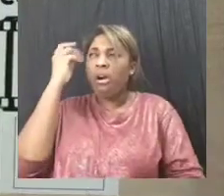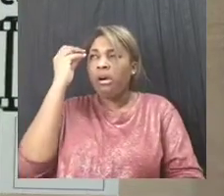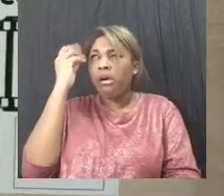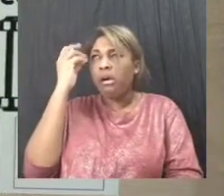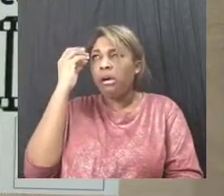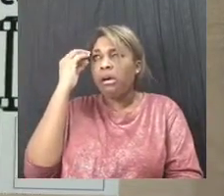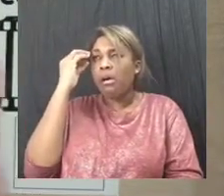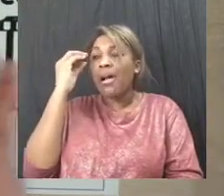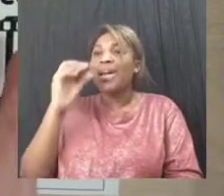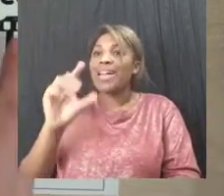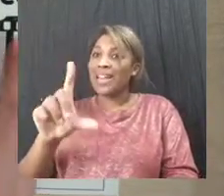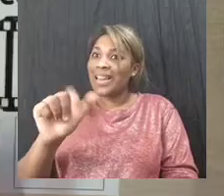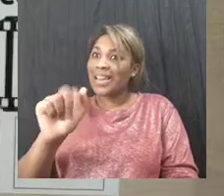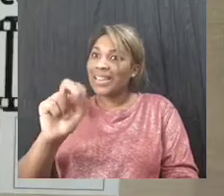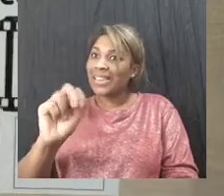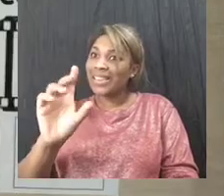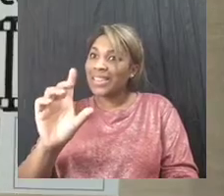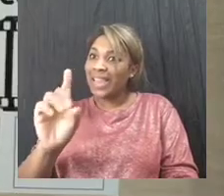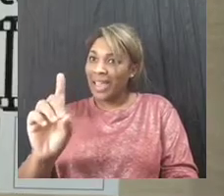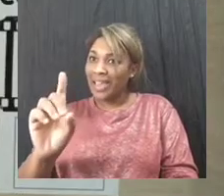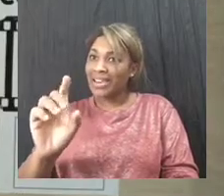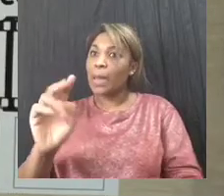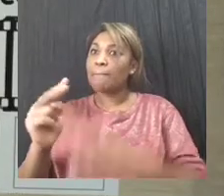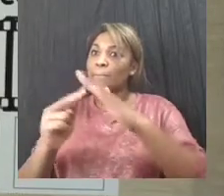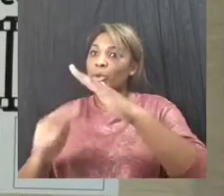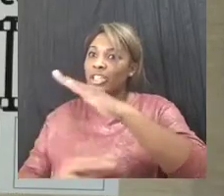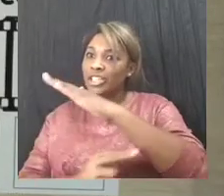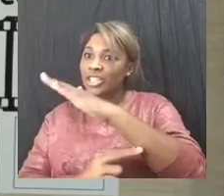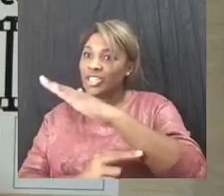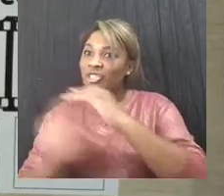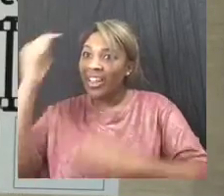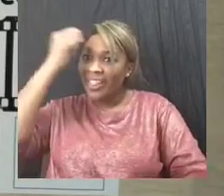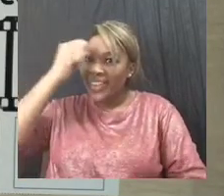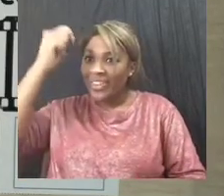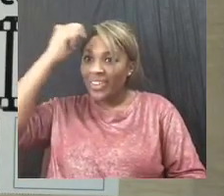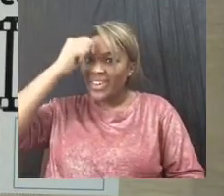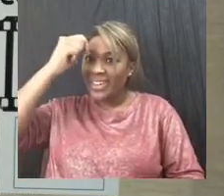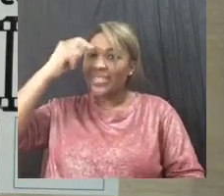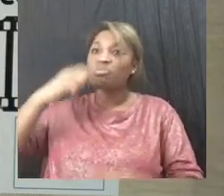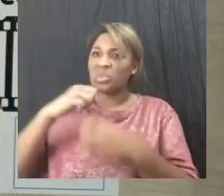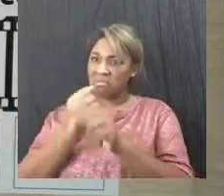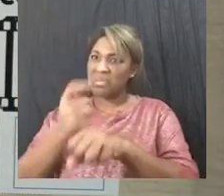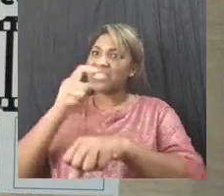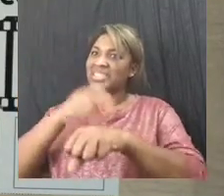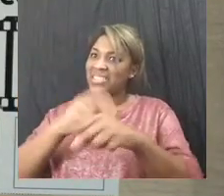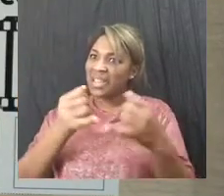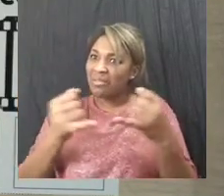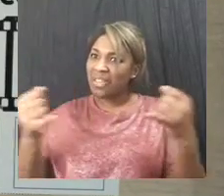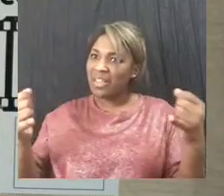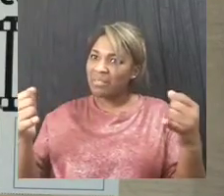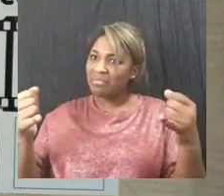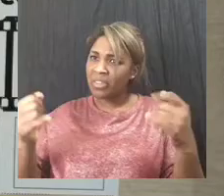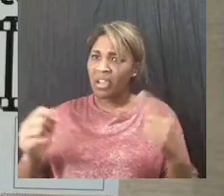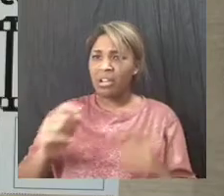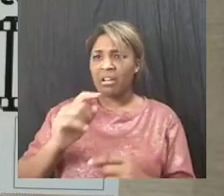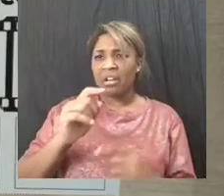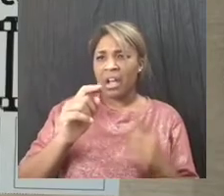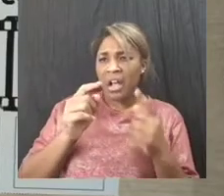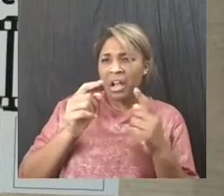the land bridge theory. I'm going to make a timeline. What happened